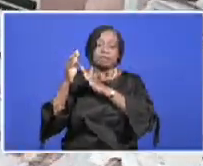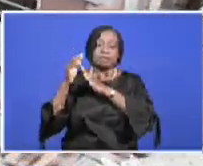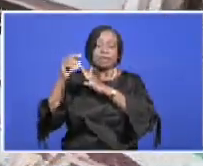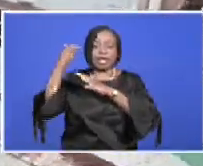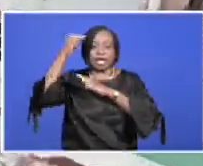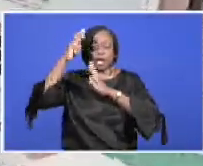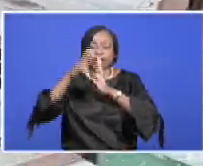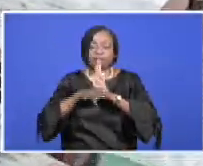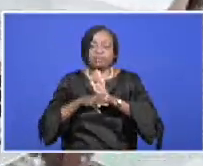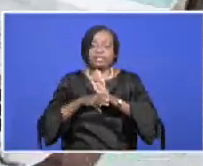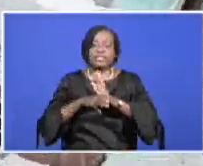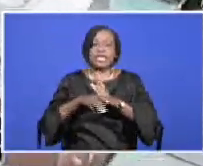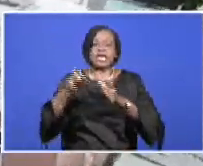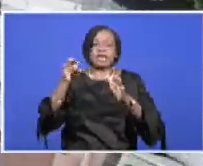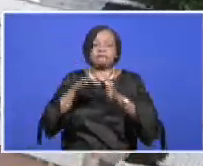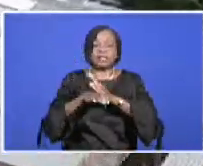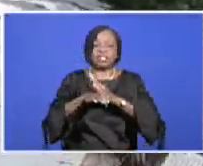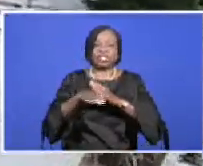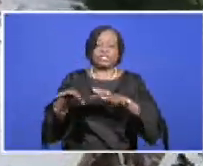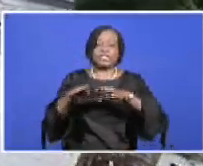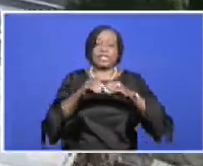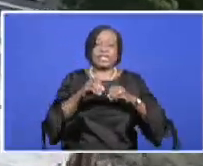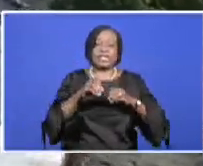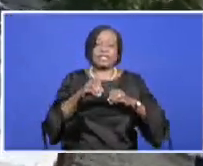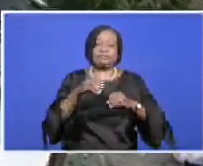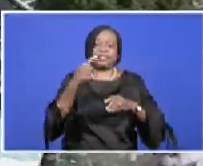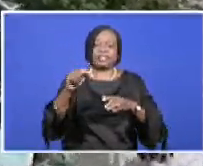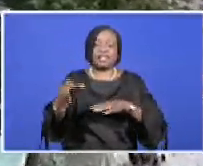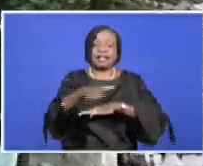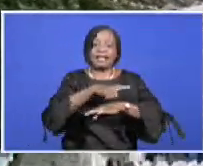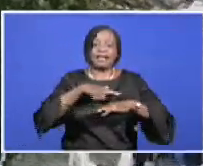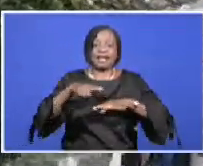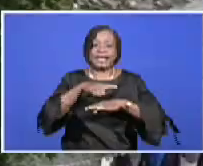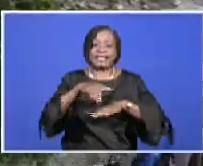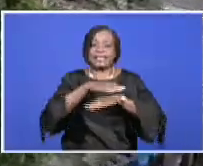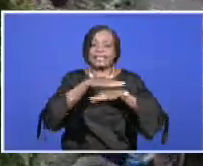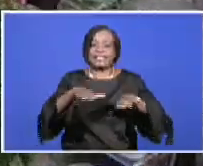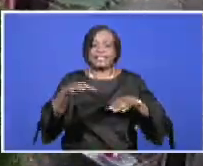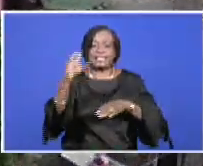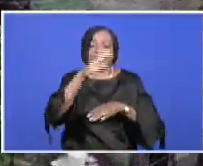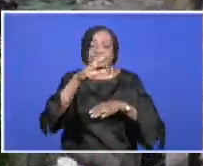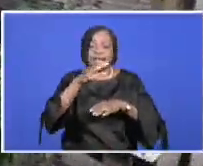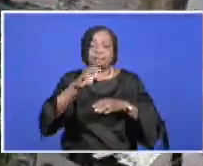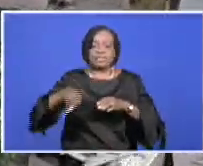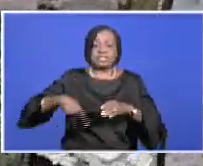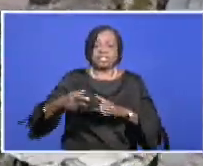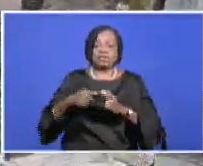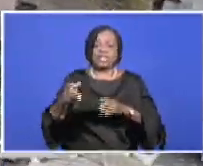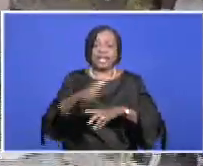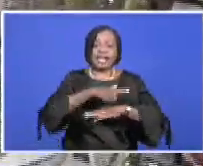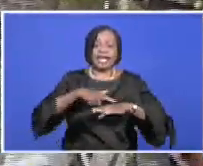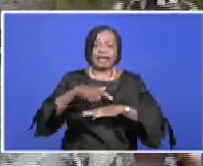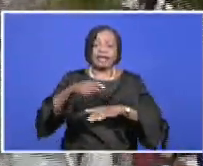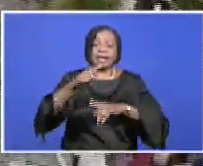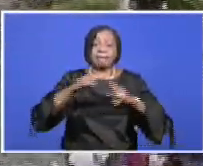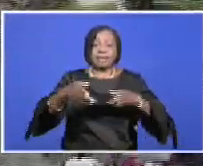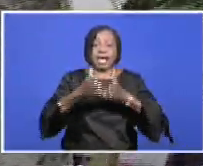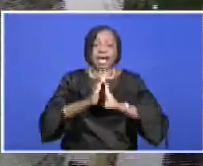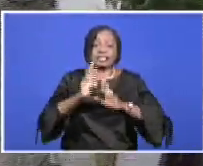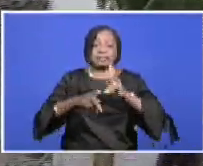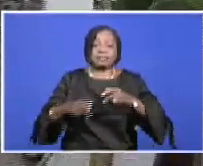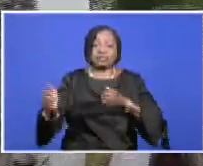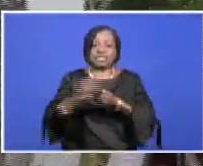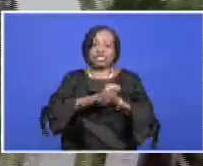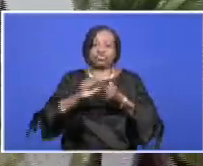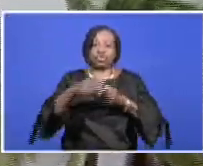concluding that the notices to leave the land did not seek possession of the land, but merely instructed recipients to demolish the buildings.